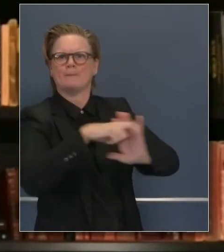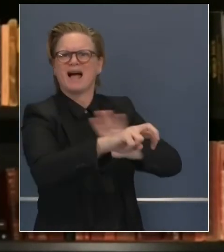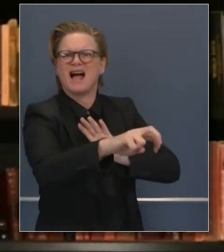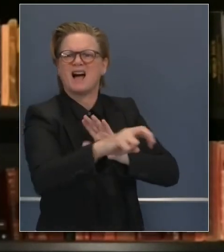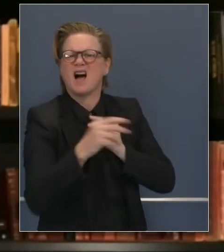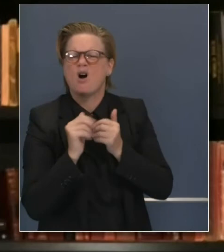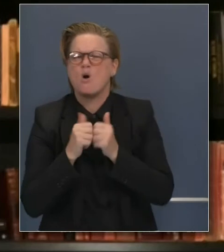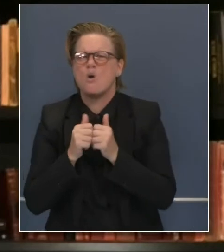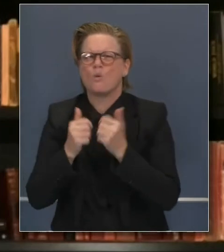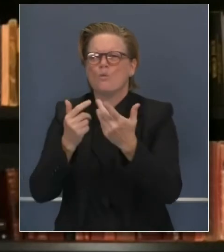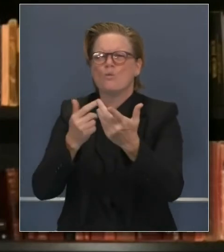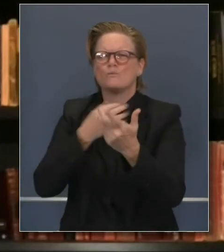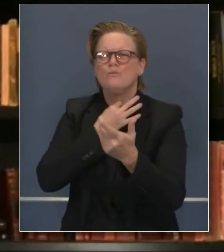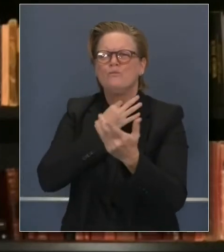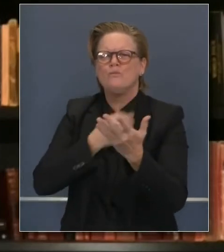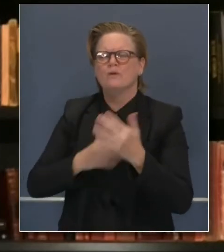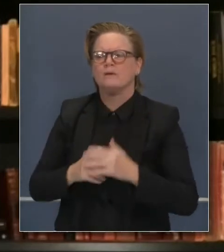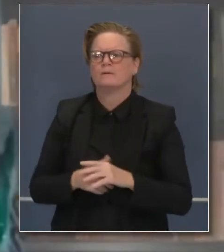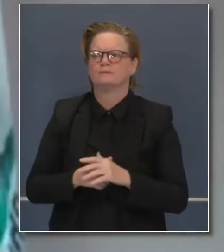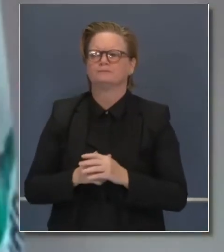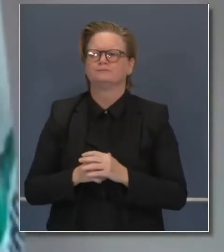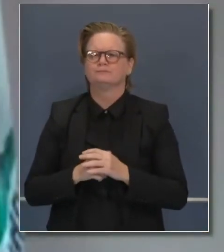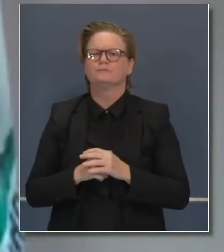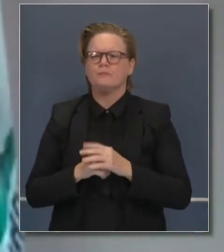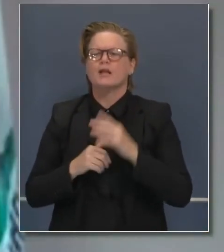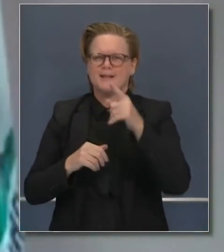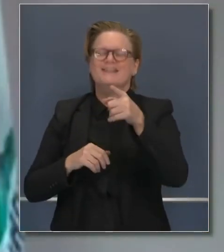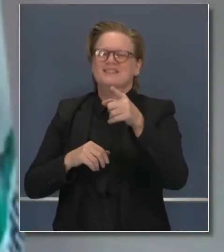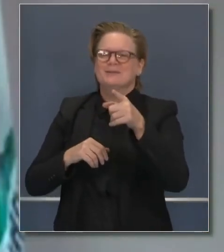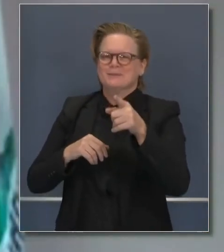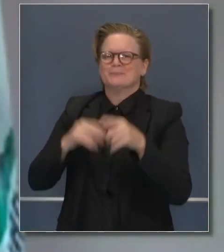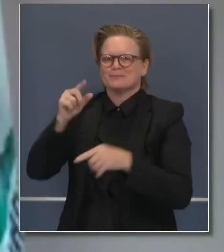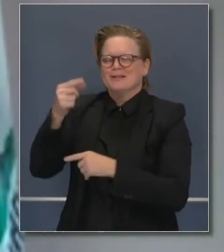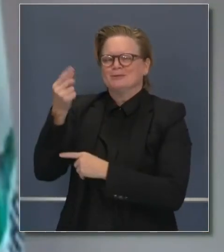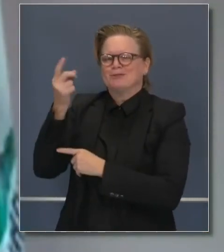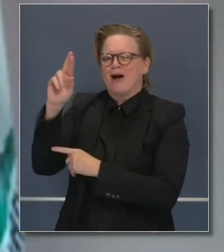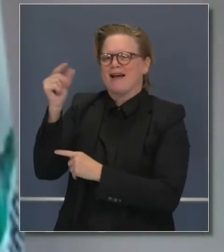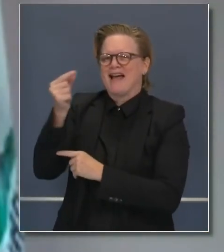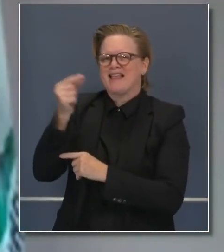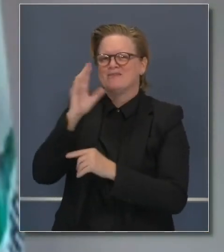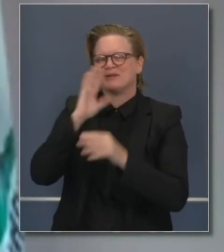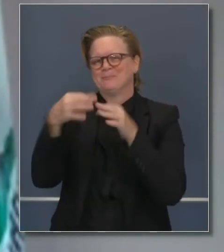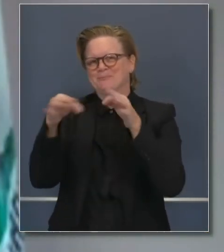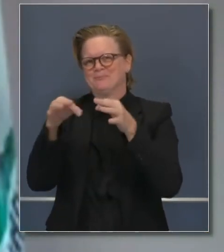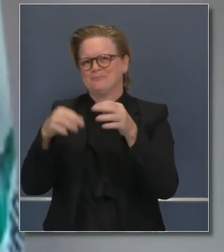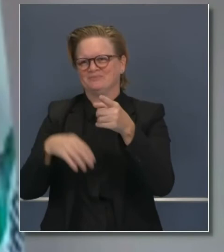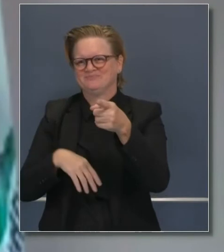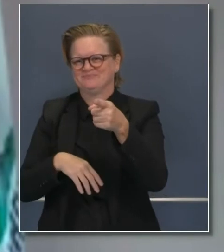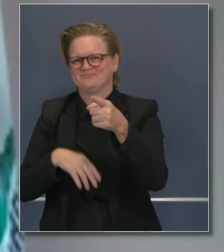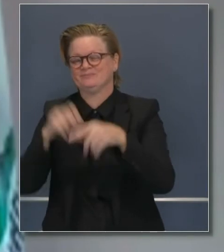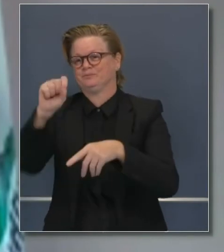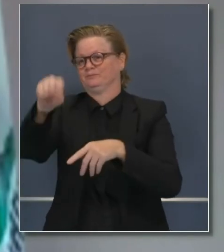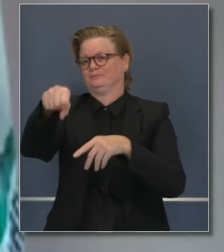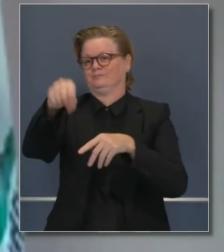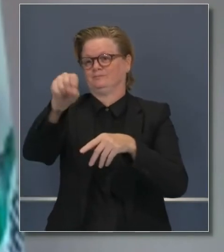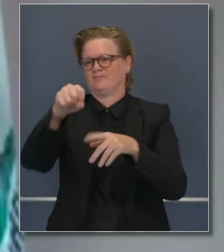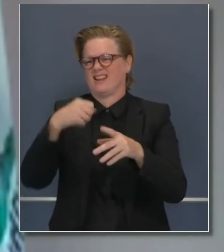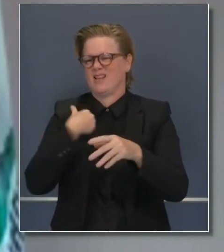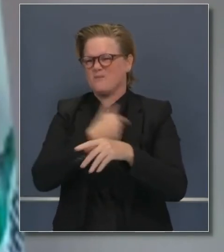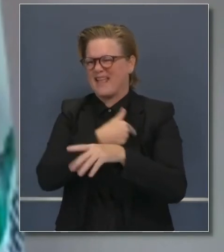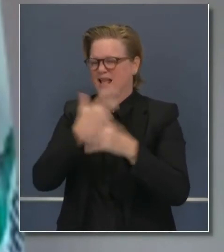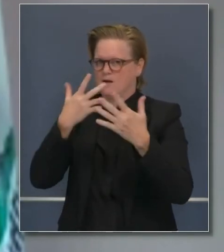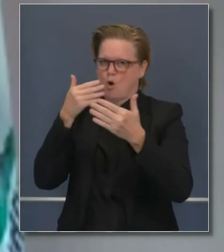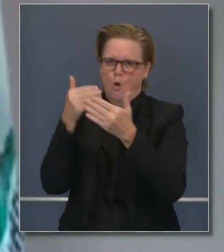Galley. Yeah, thanks. So look, we've been working very closely with the California Hospital Association